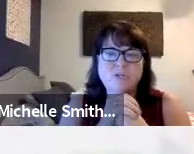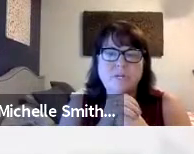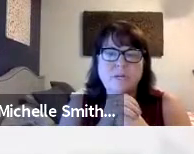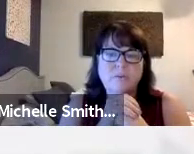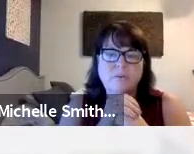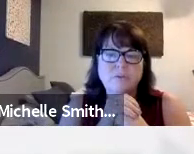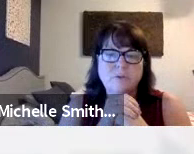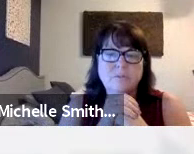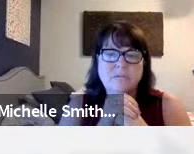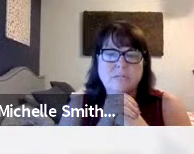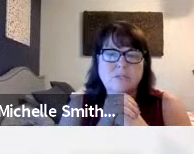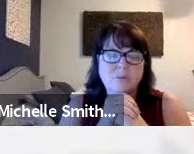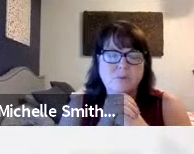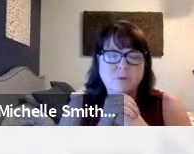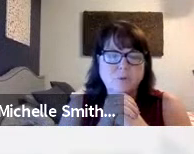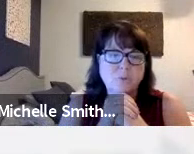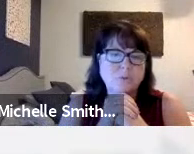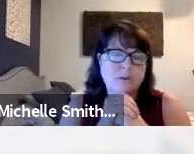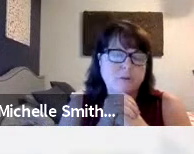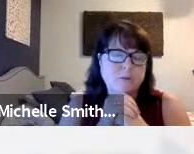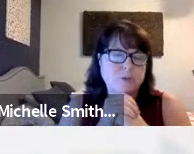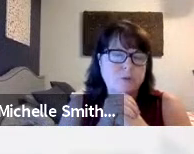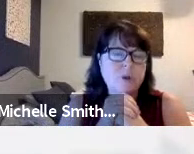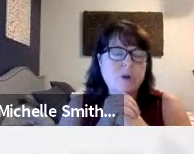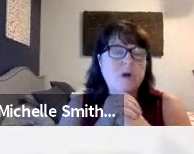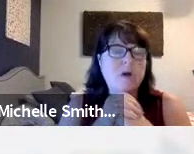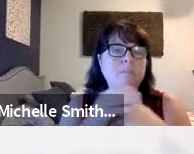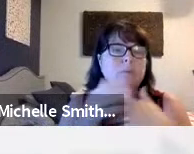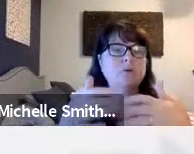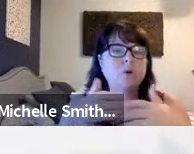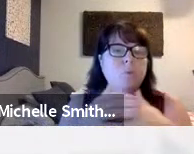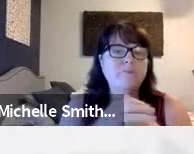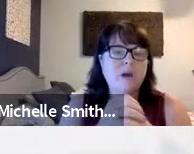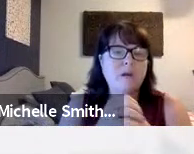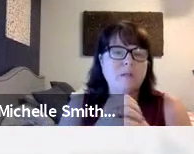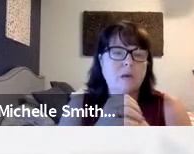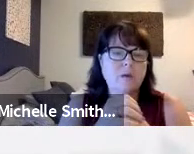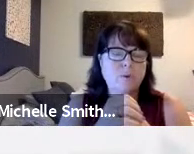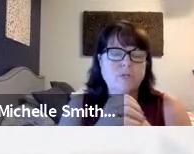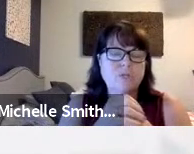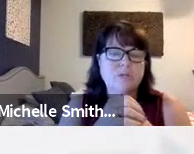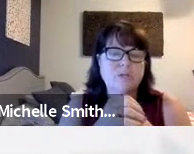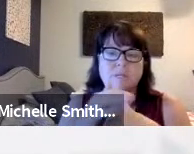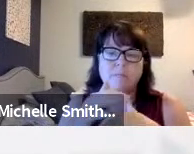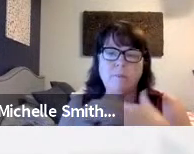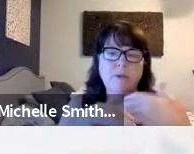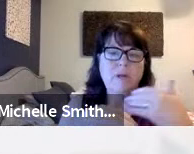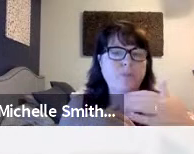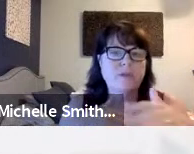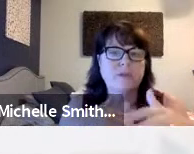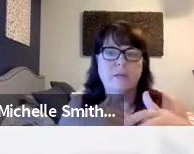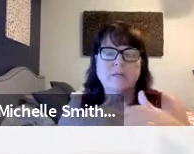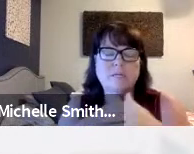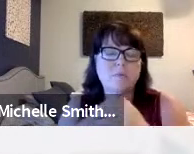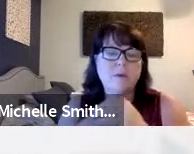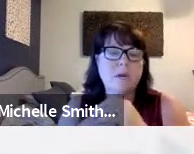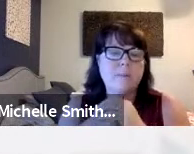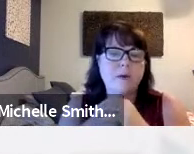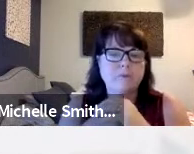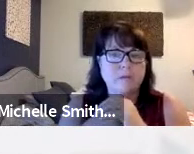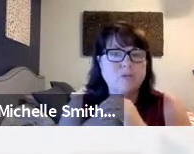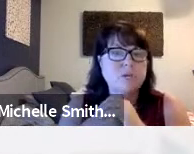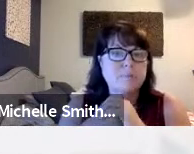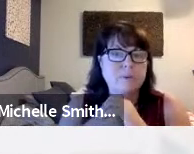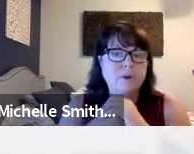folks to understand what the circumstances are for our schools right now. So, we've gotten a lot of questions, obviously Public Health and